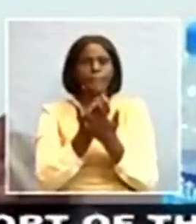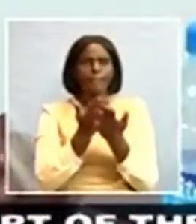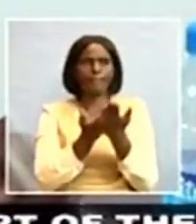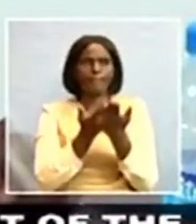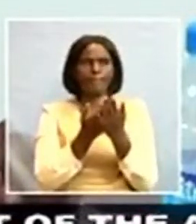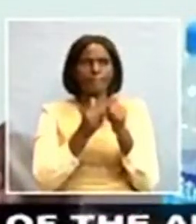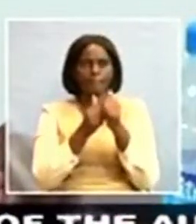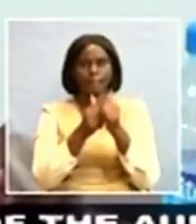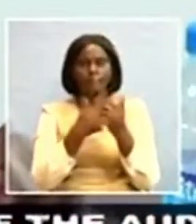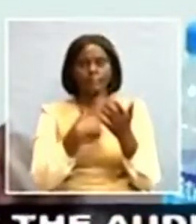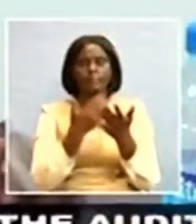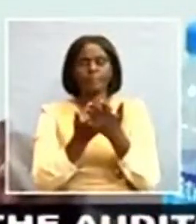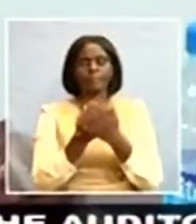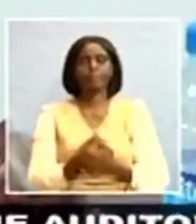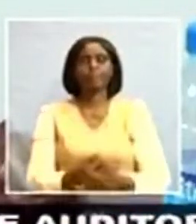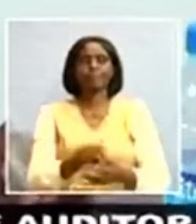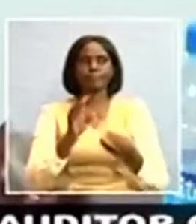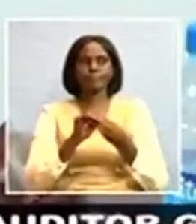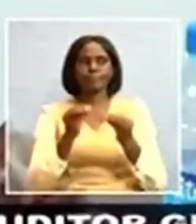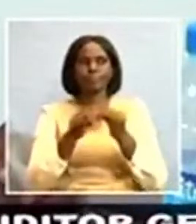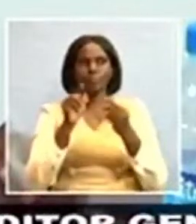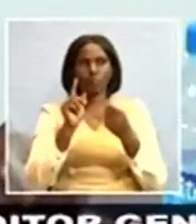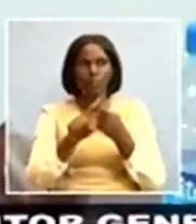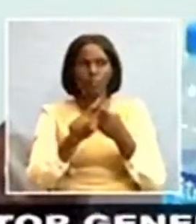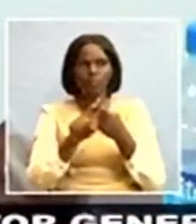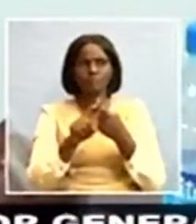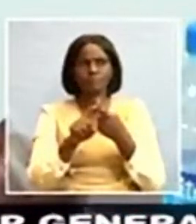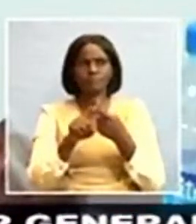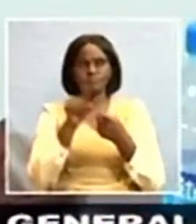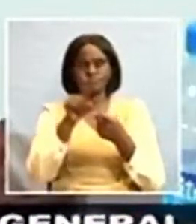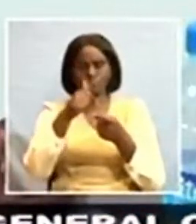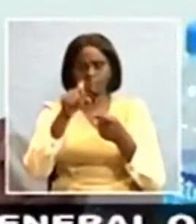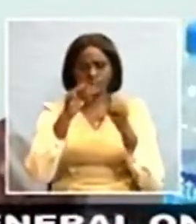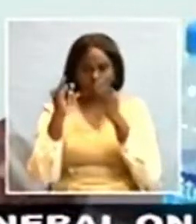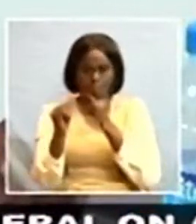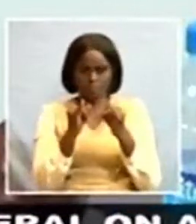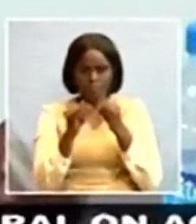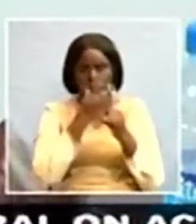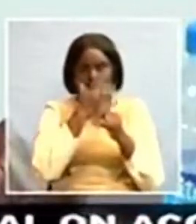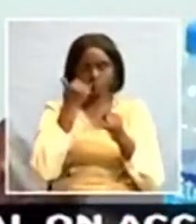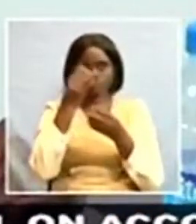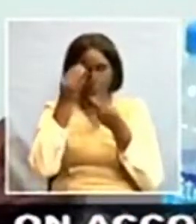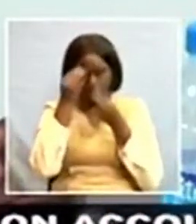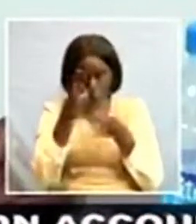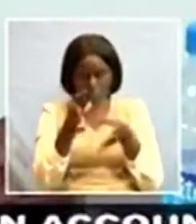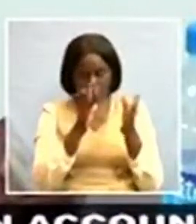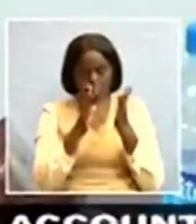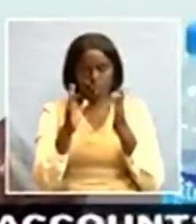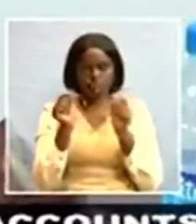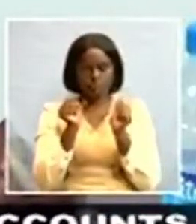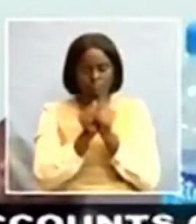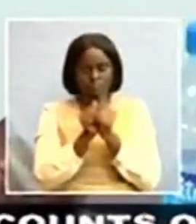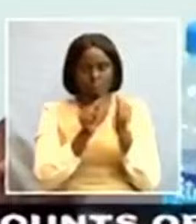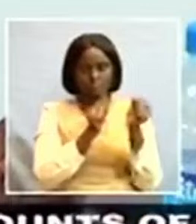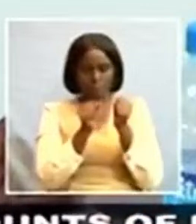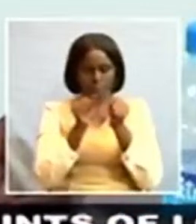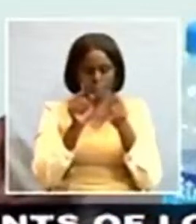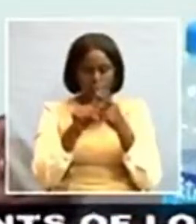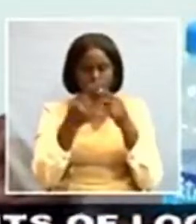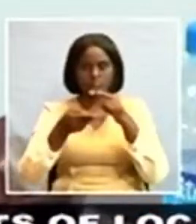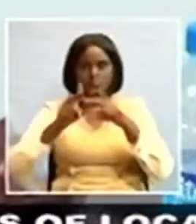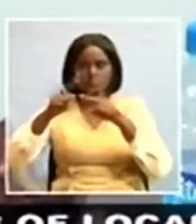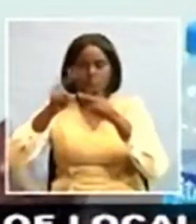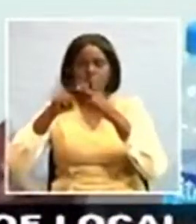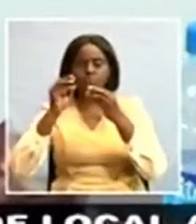as follows. Number one, that you implement better compliance measures and strategies to